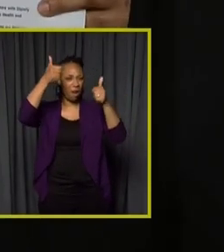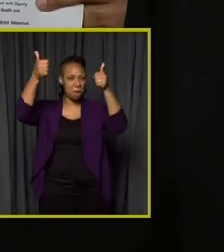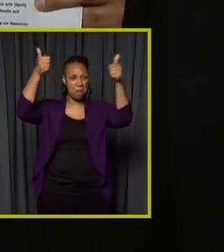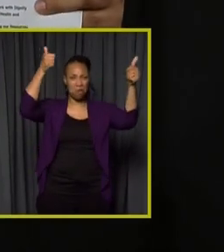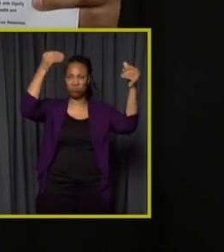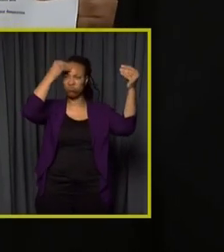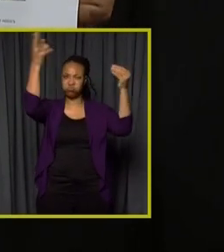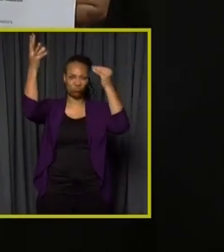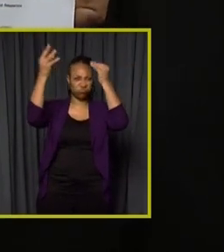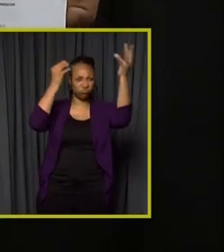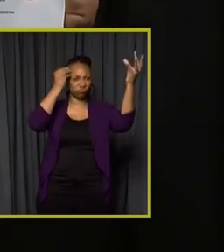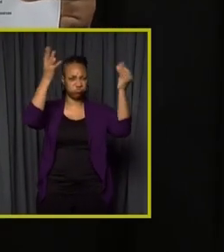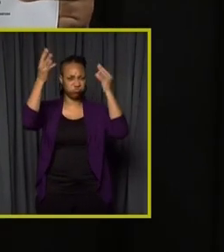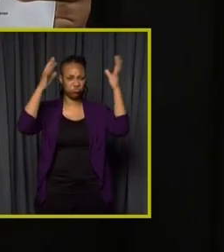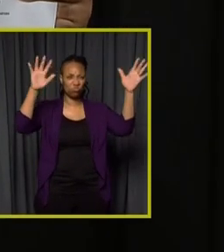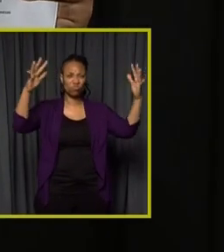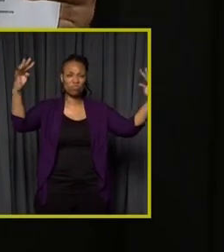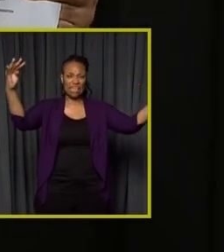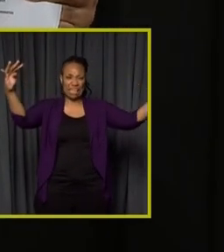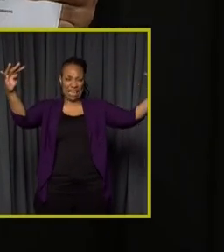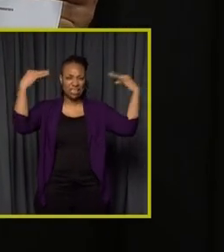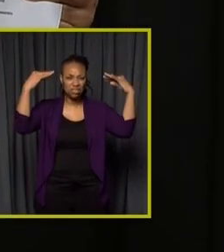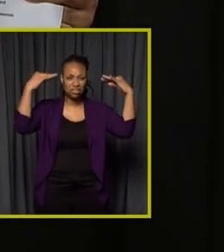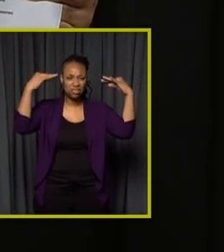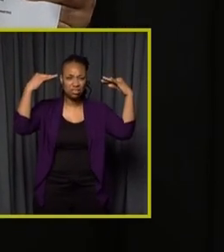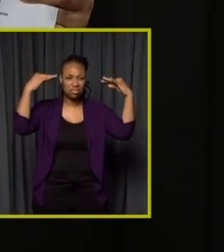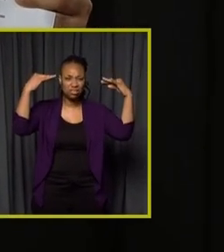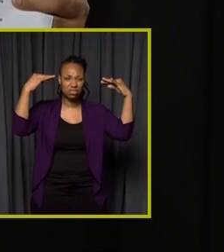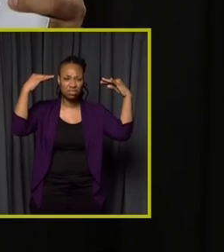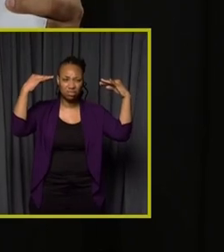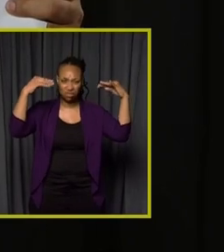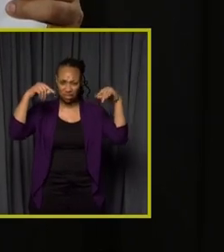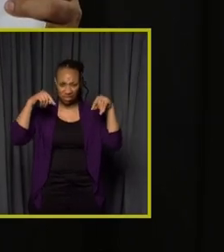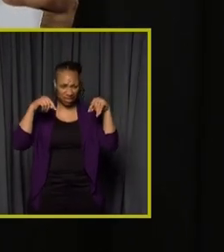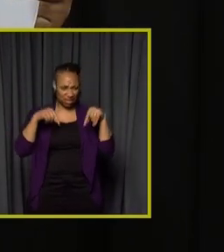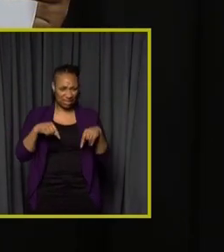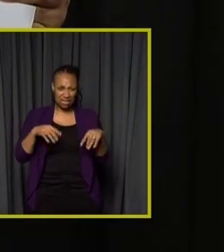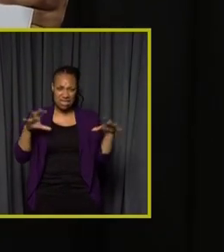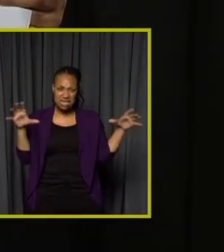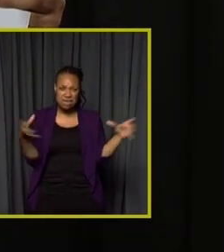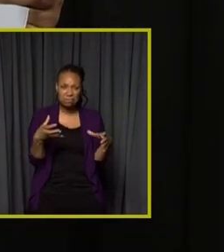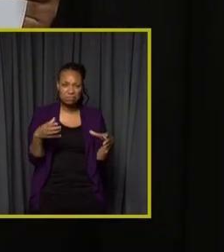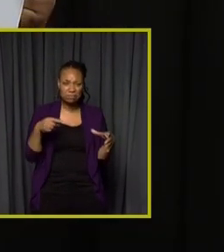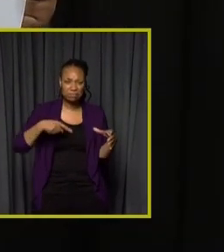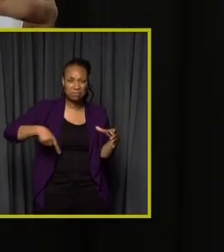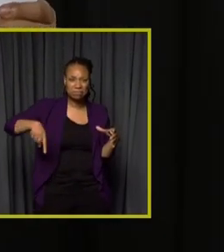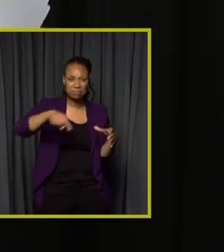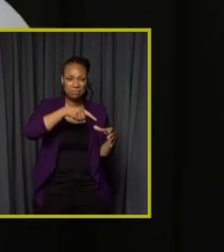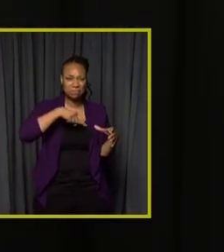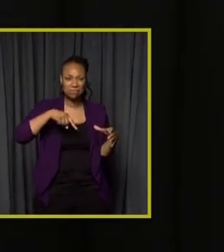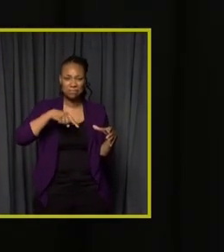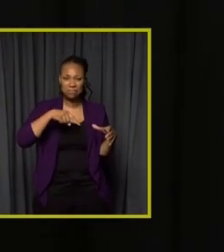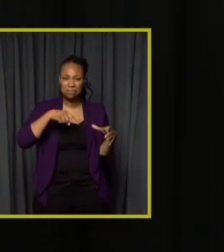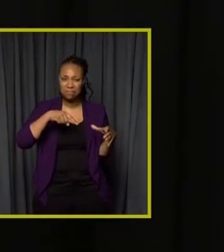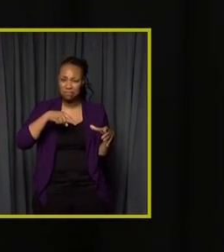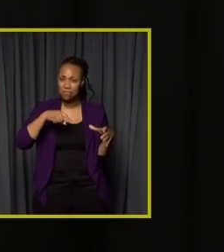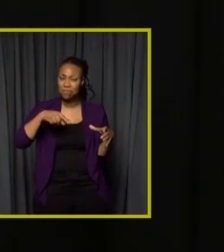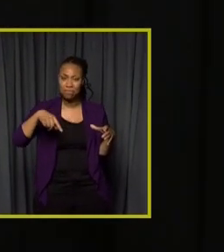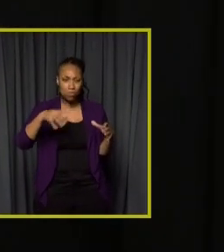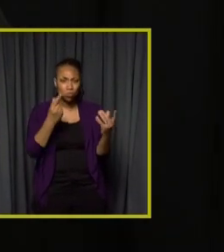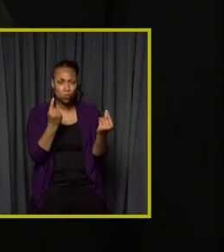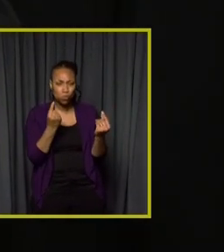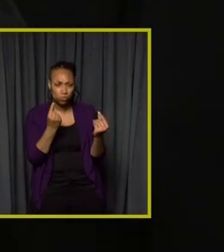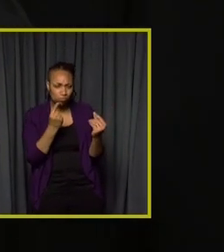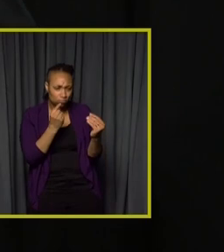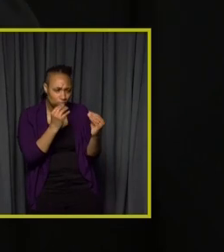Platform. Because we understand that a movement must not only have moral articulation, but you must have a moral